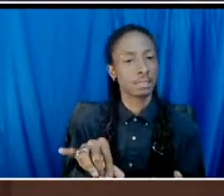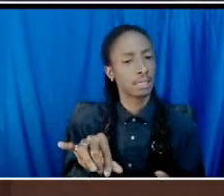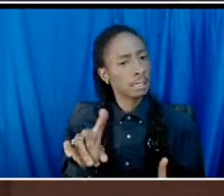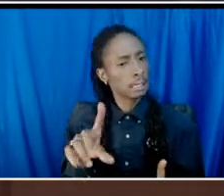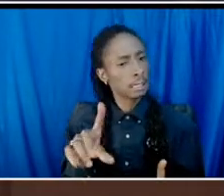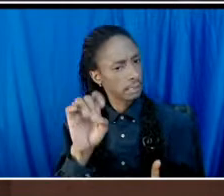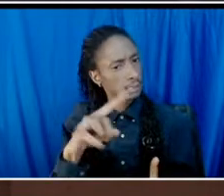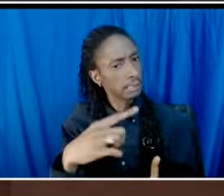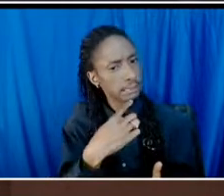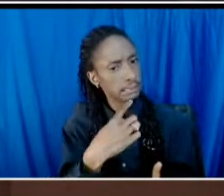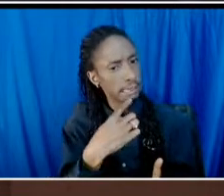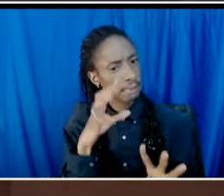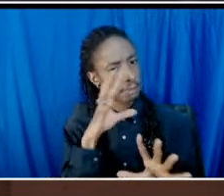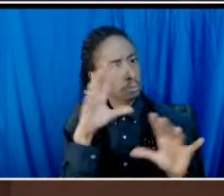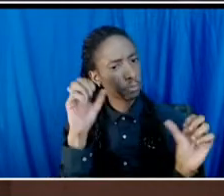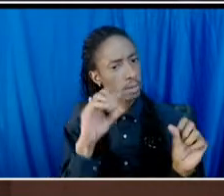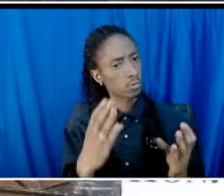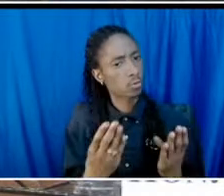job of acting Attorney General?